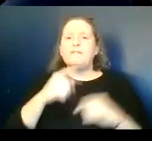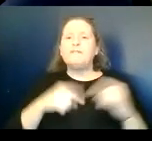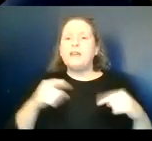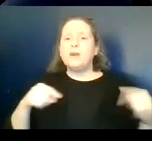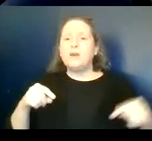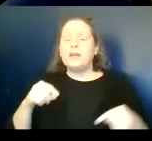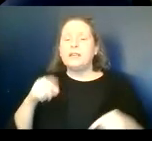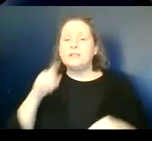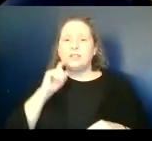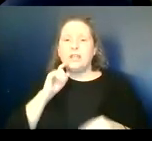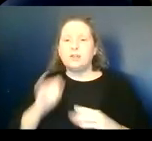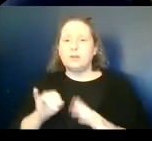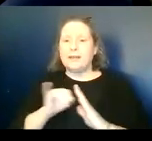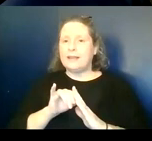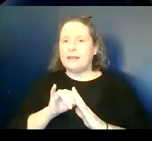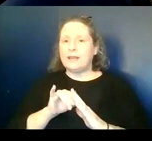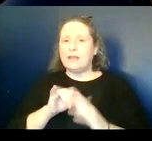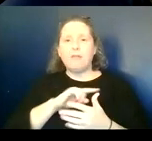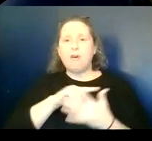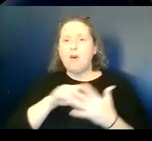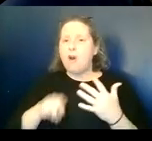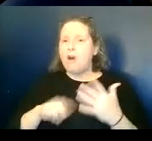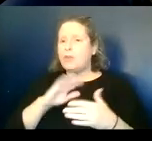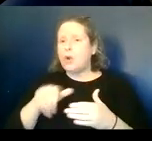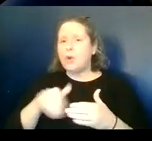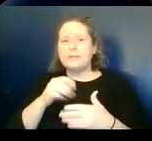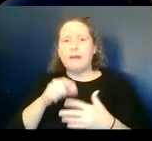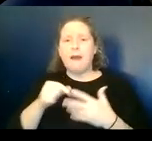are okay. There's